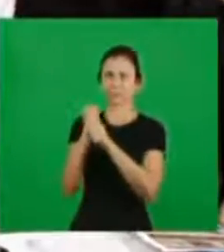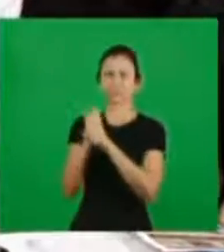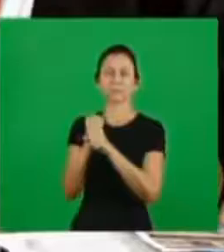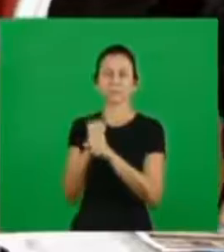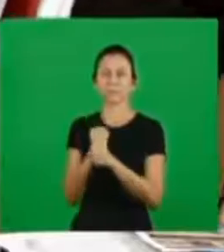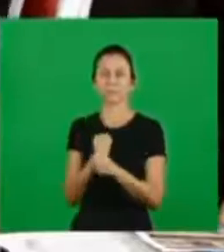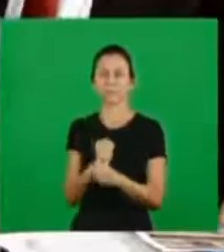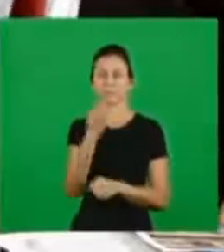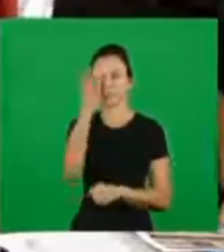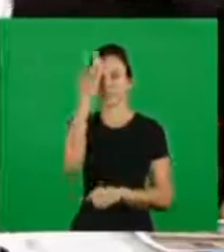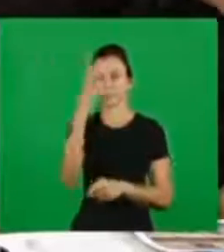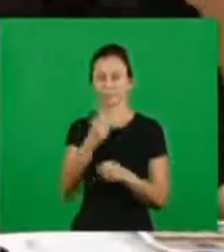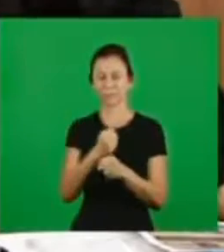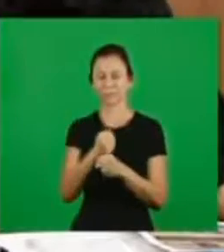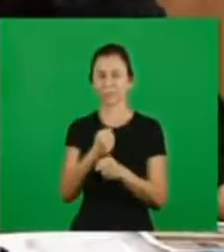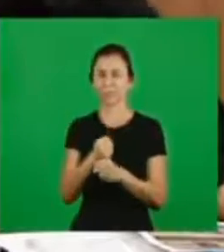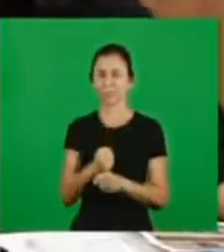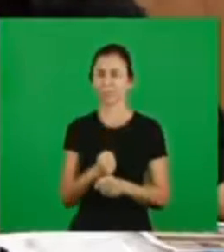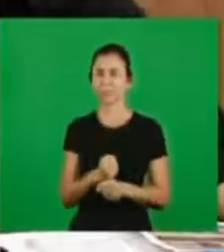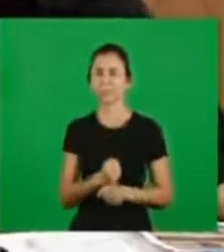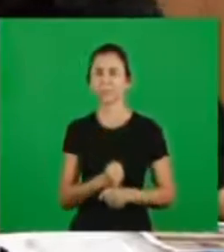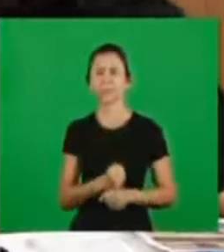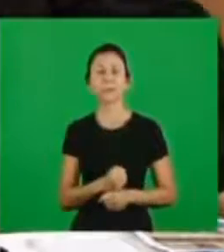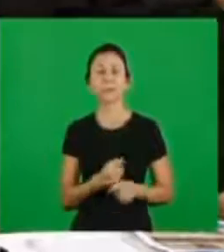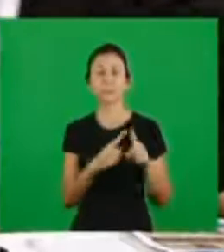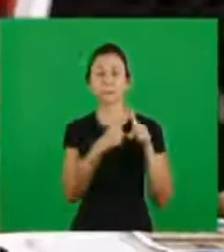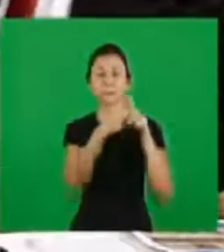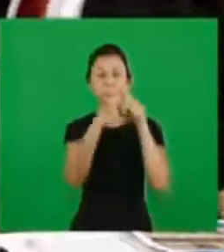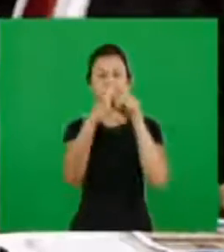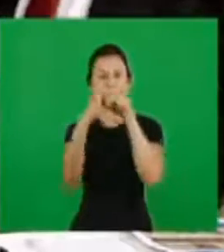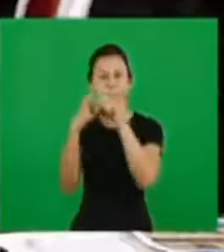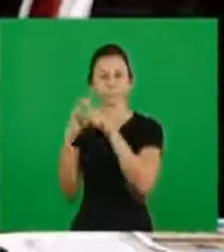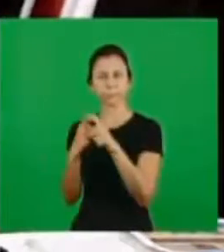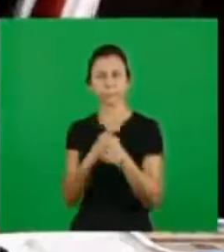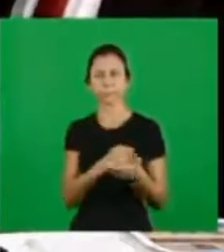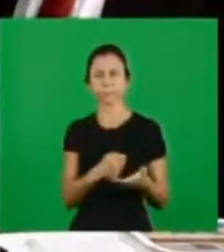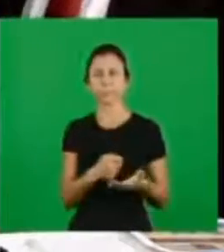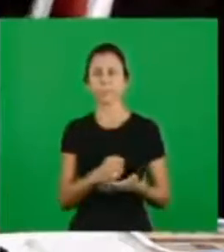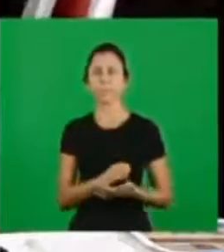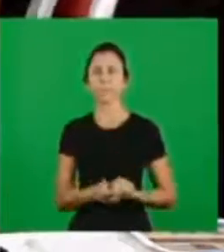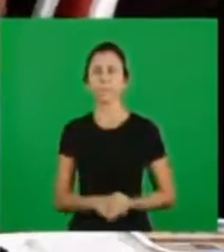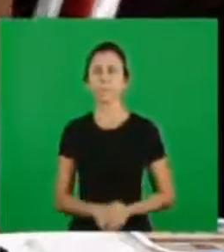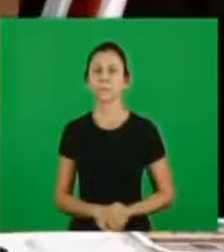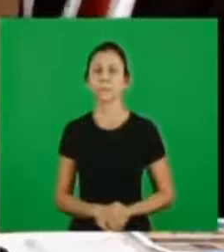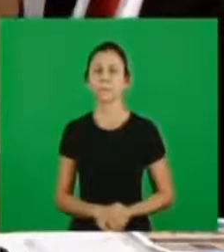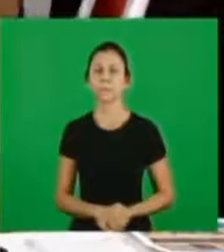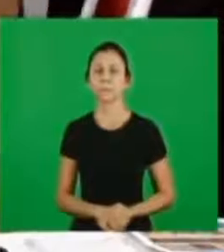on the bottom of the mountains, to facilitate the constructions. So here are some writings of the time.